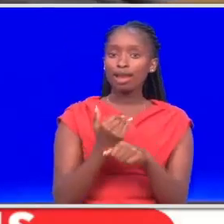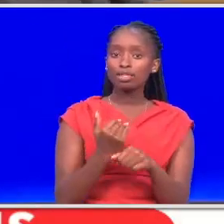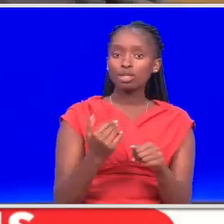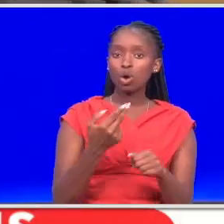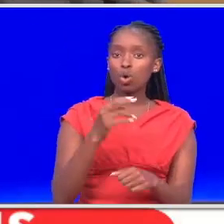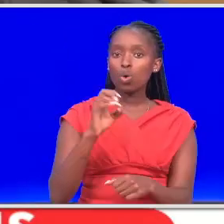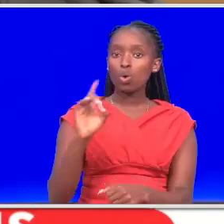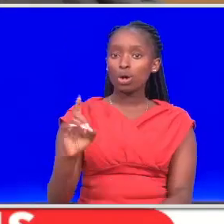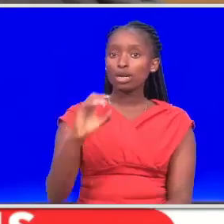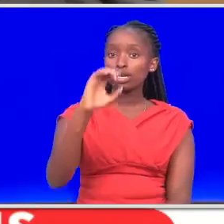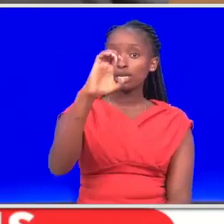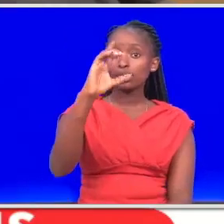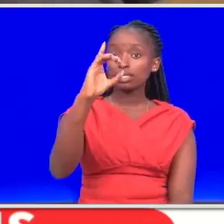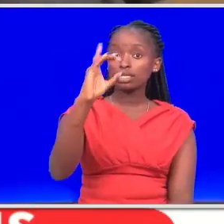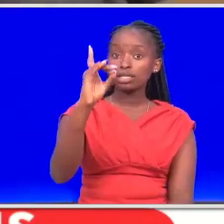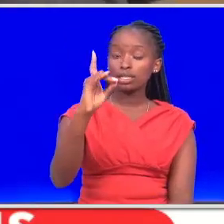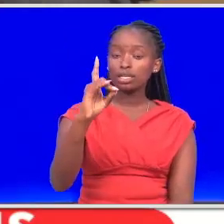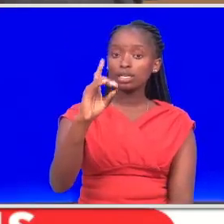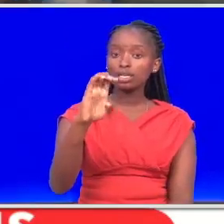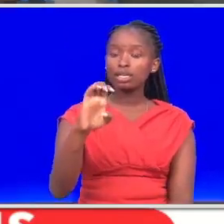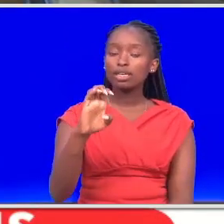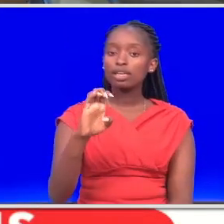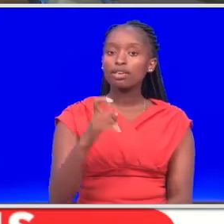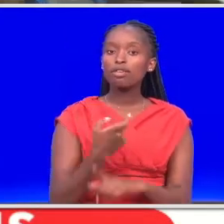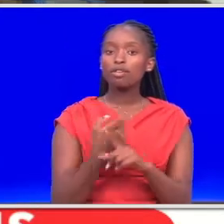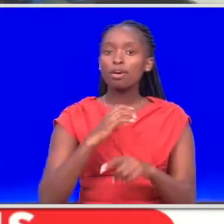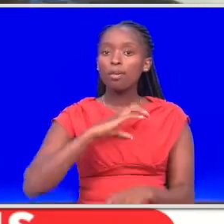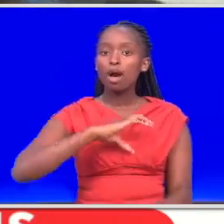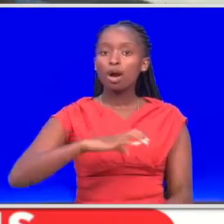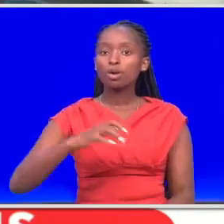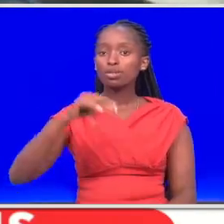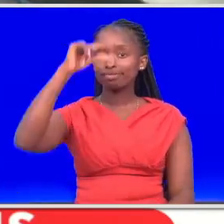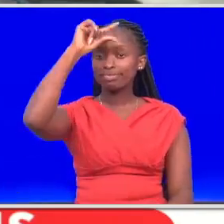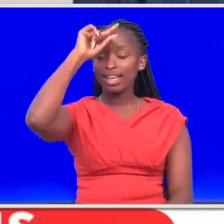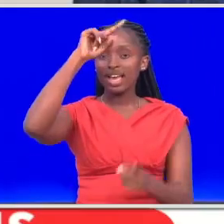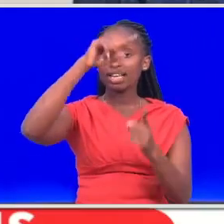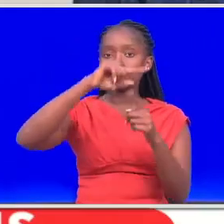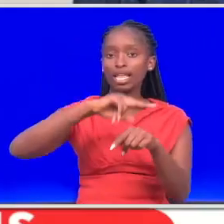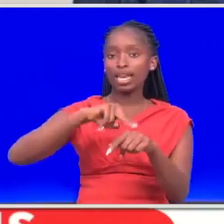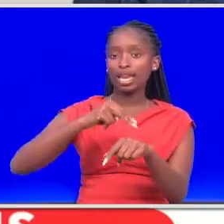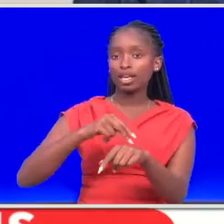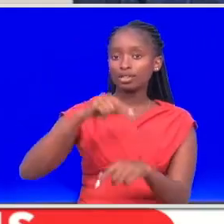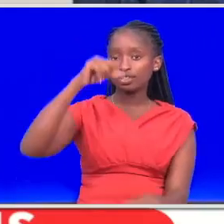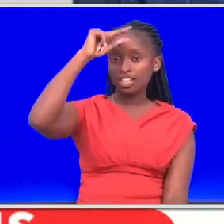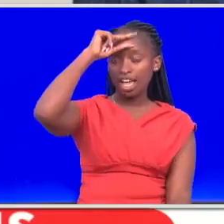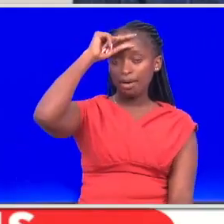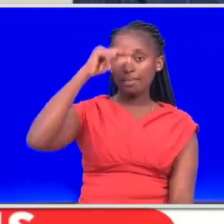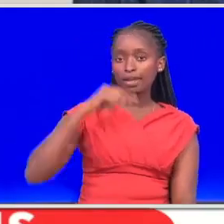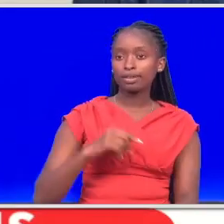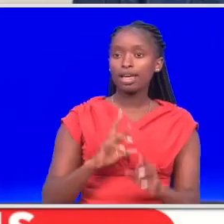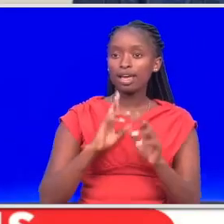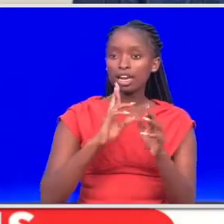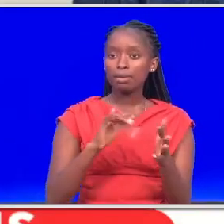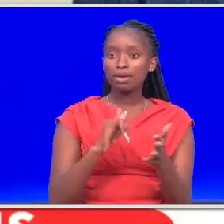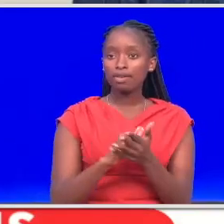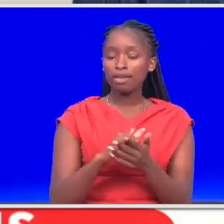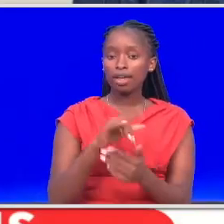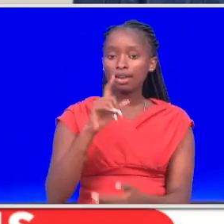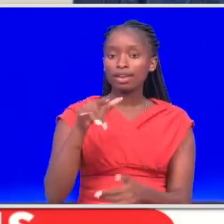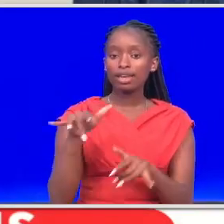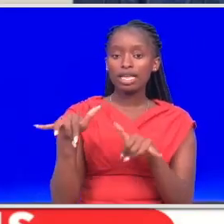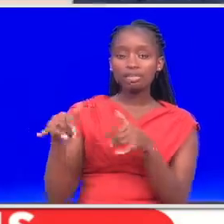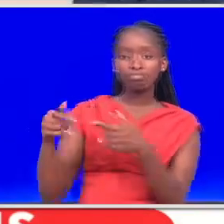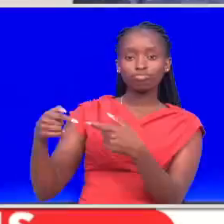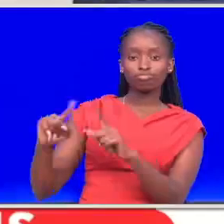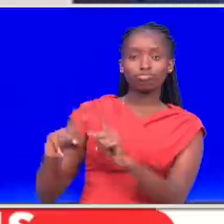development ECD management from county governments to the national government. The report should limit itself